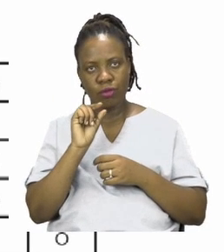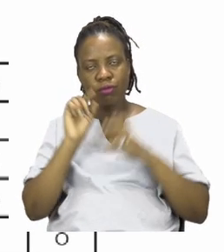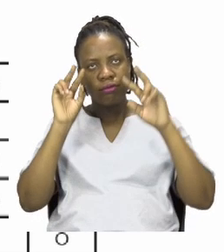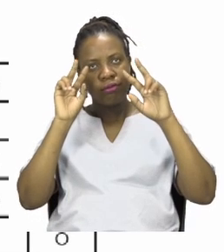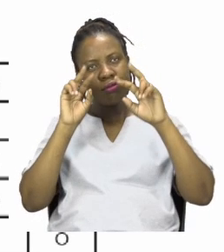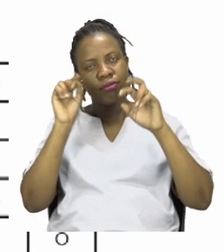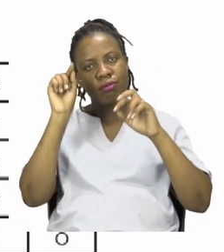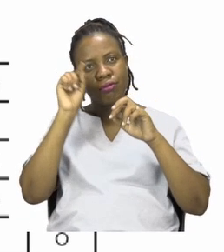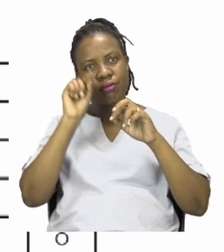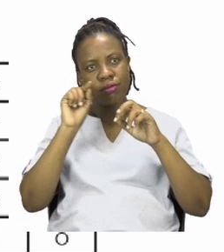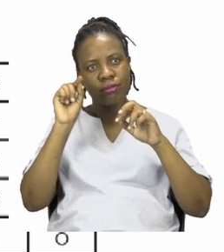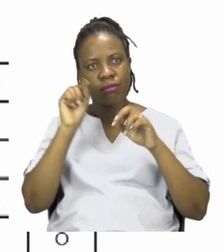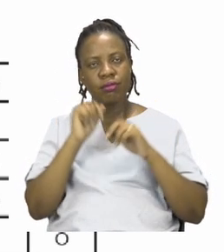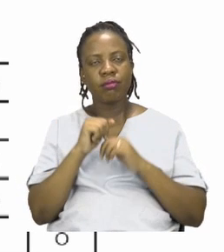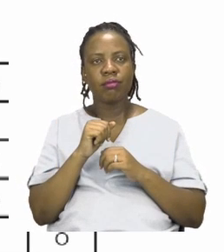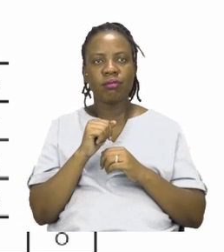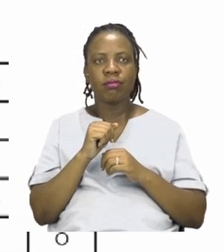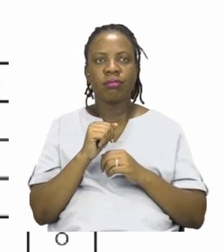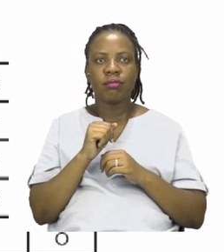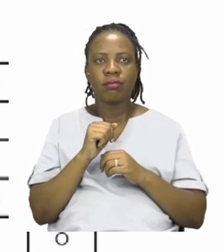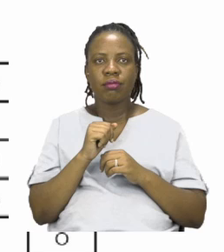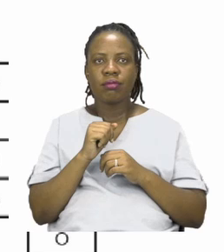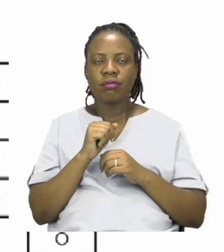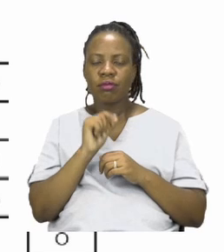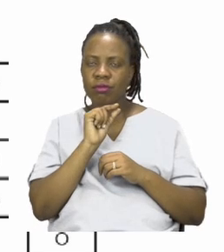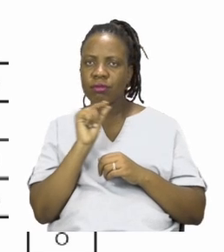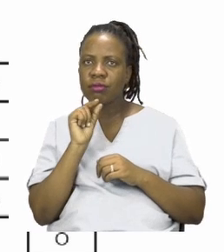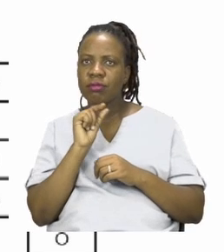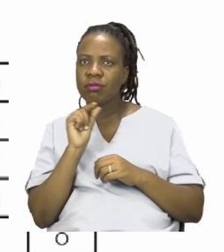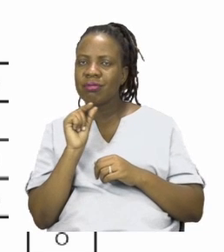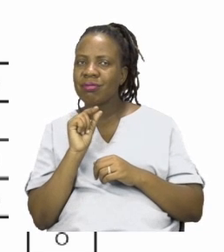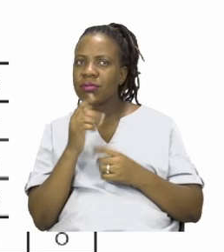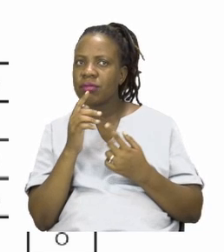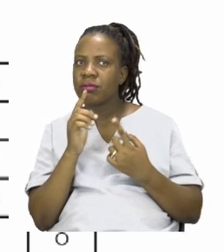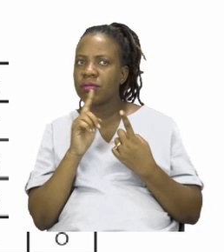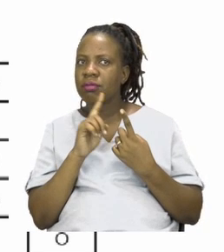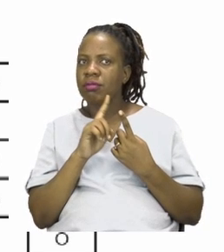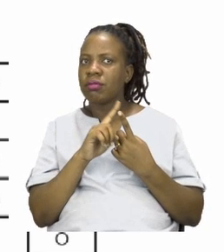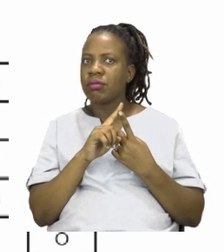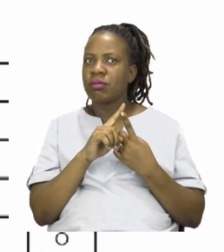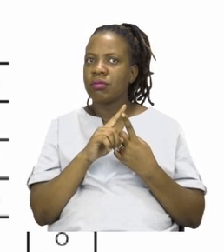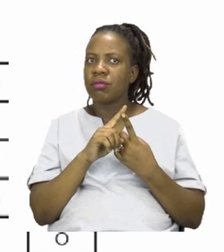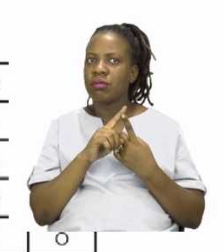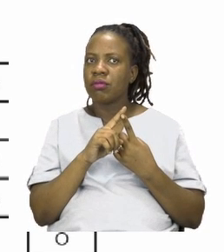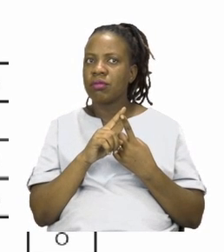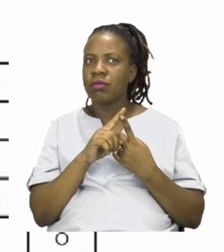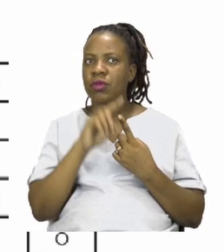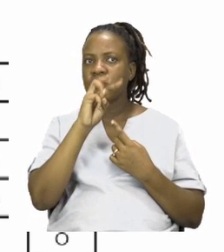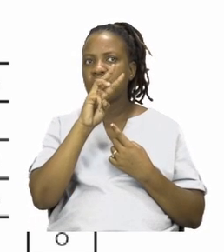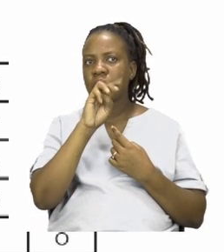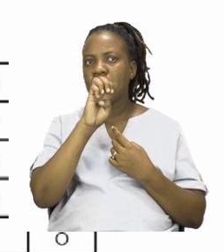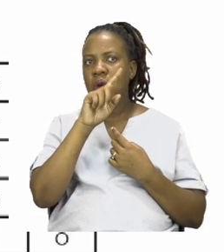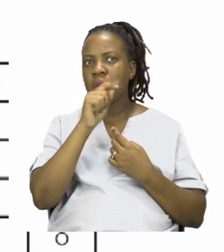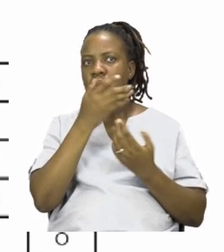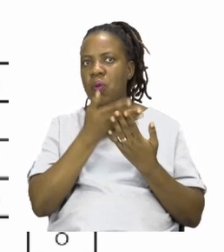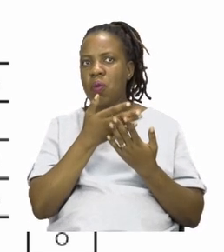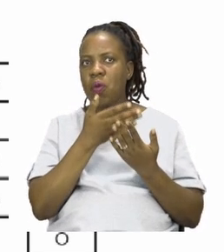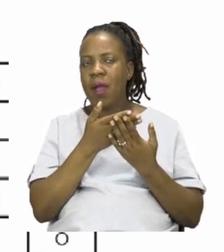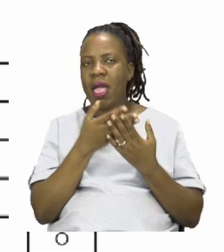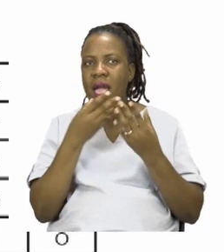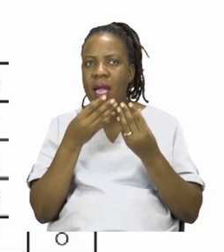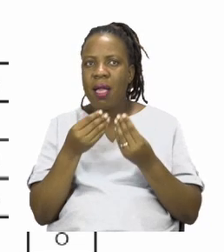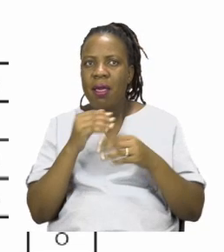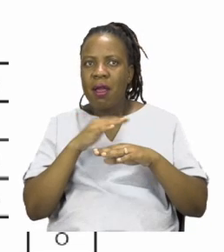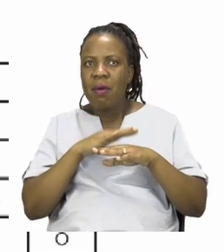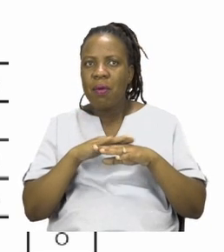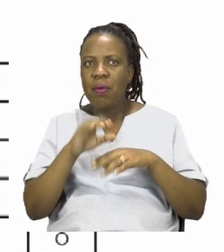Now let's quickly have a look at all the words. The words are wet, soft,